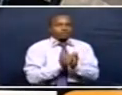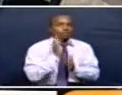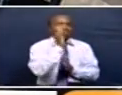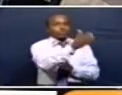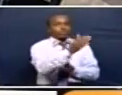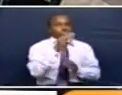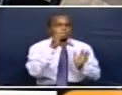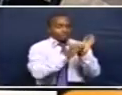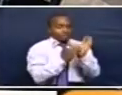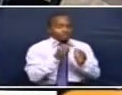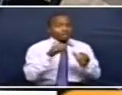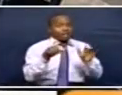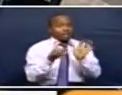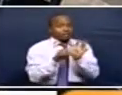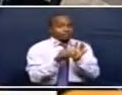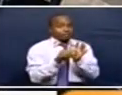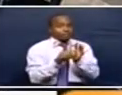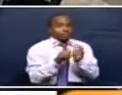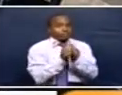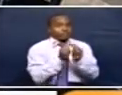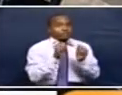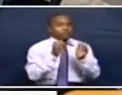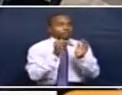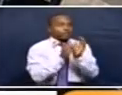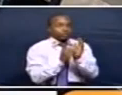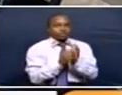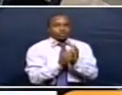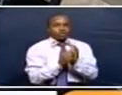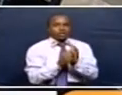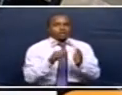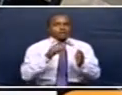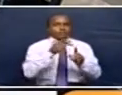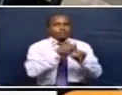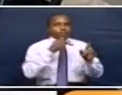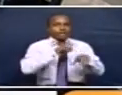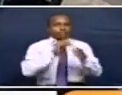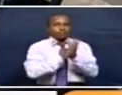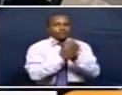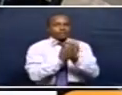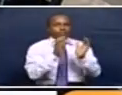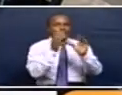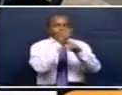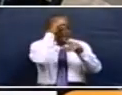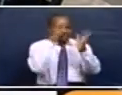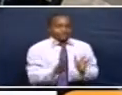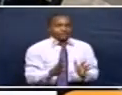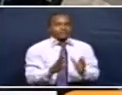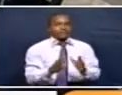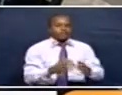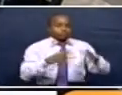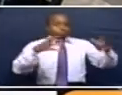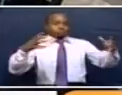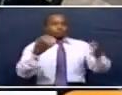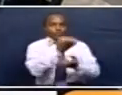The problem with Machakos is that since I became governor, the economy has just grown. So we've got more people coming to Machakos, we've got more Machakos people